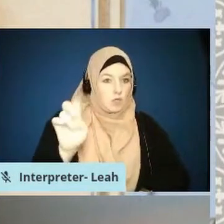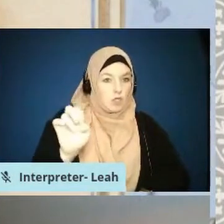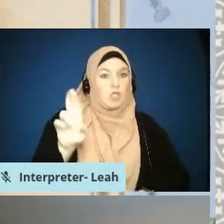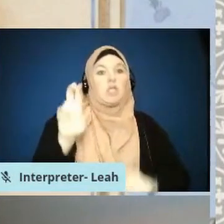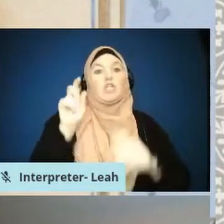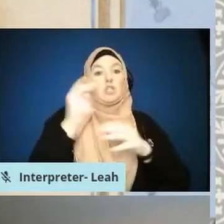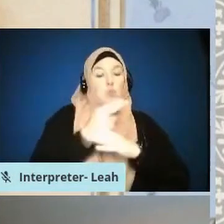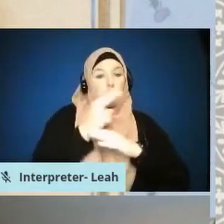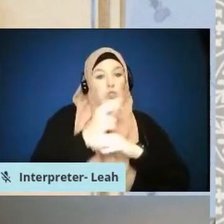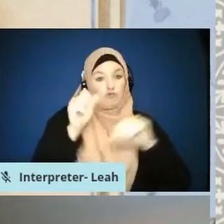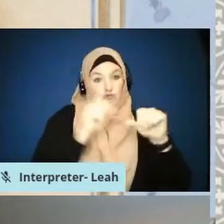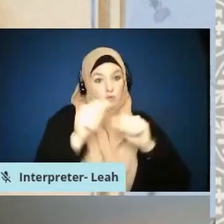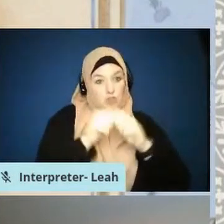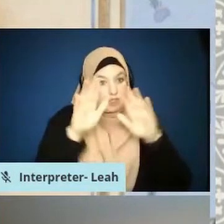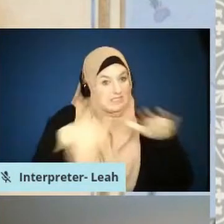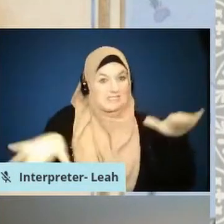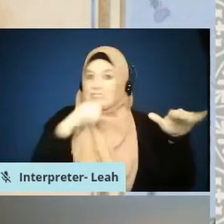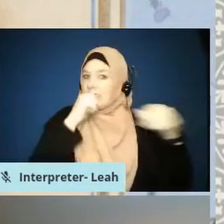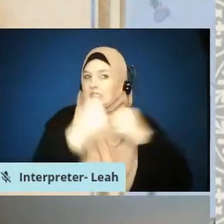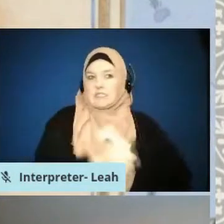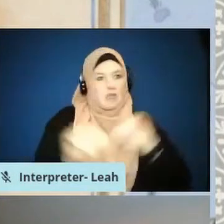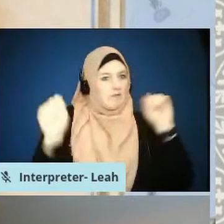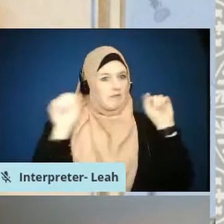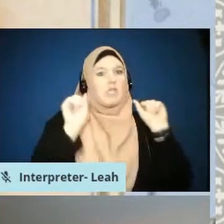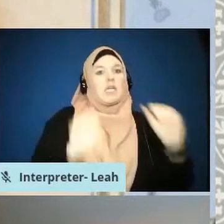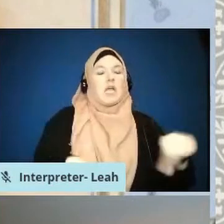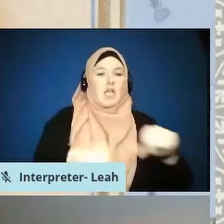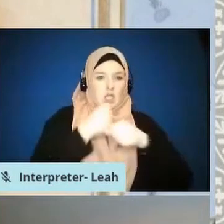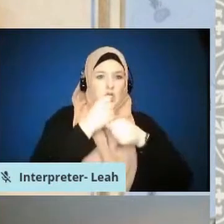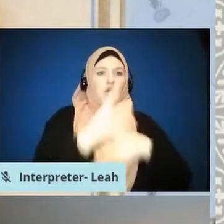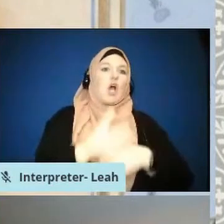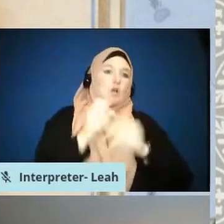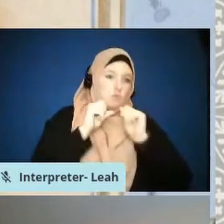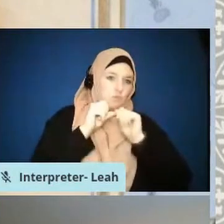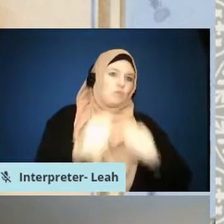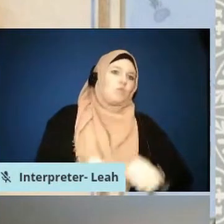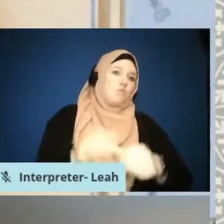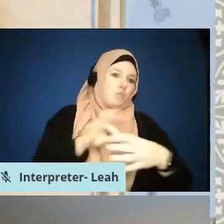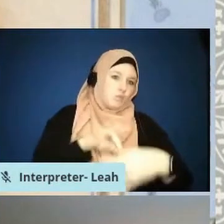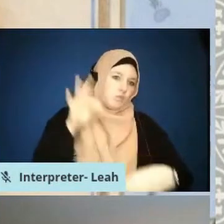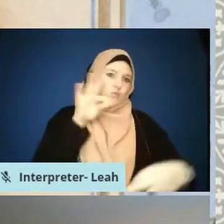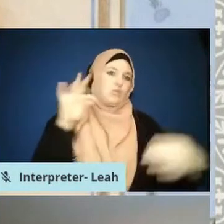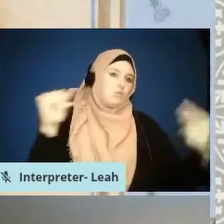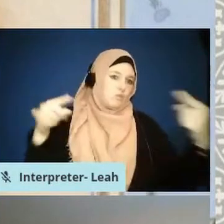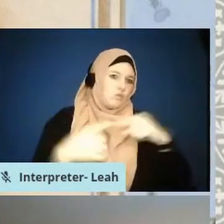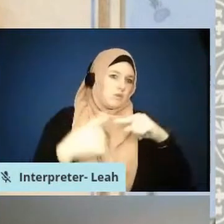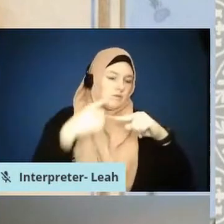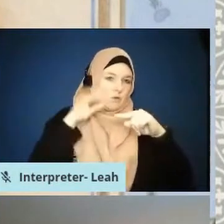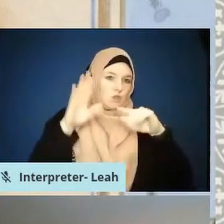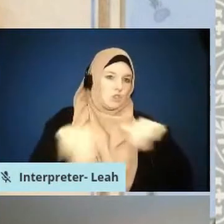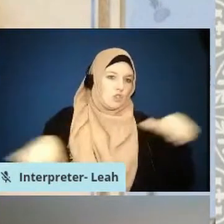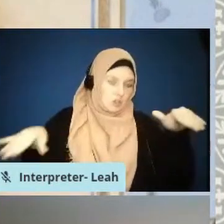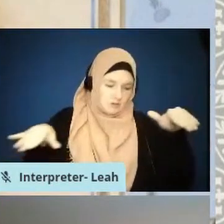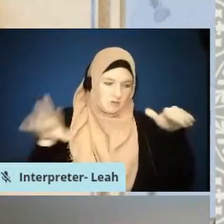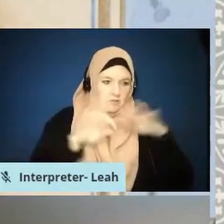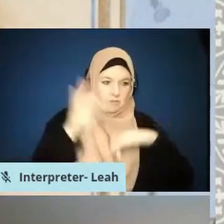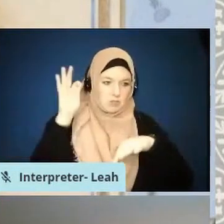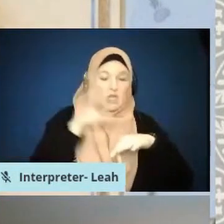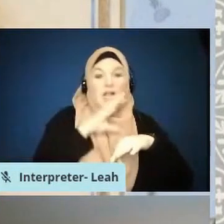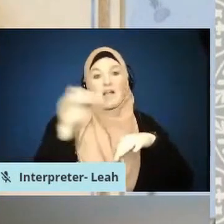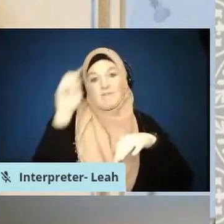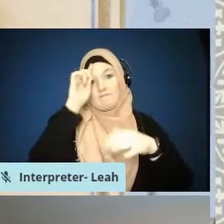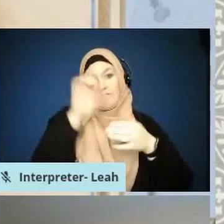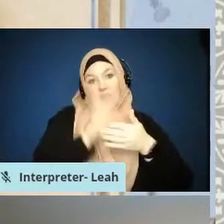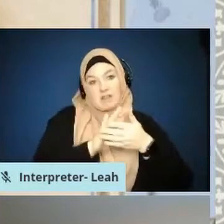children is not safe and can cause long-lasting spiritual harm to the child's spiritual and